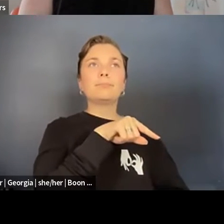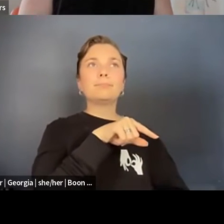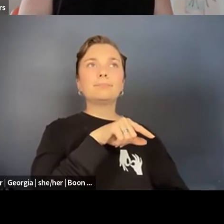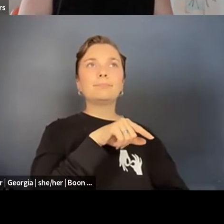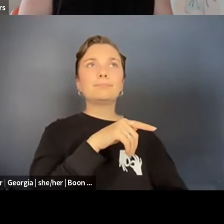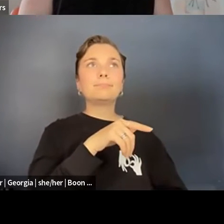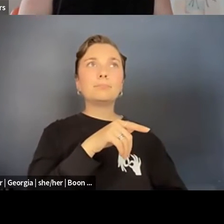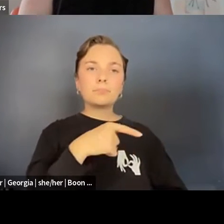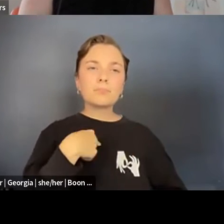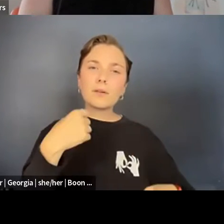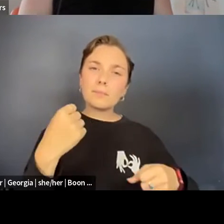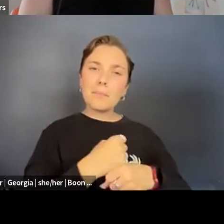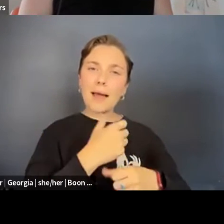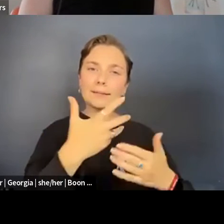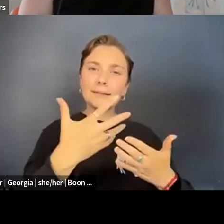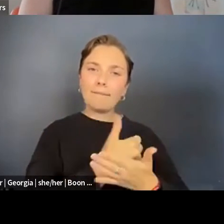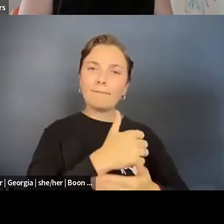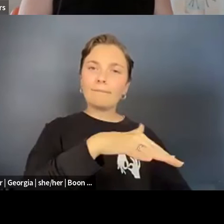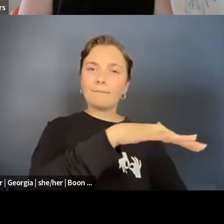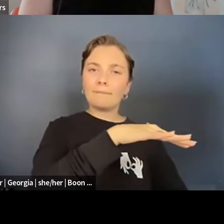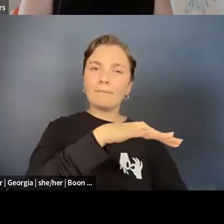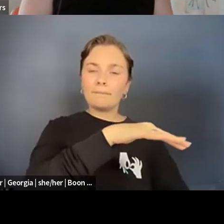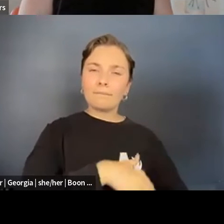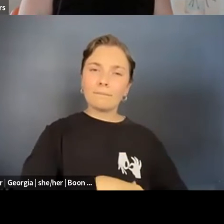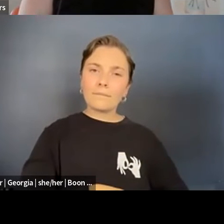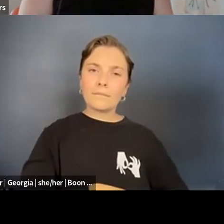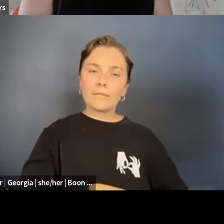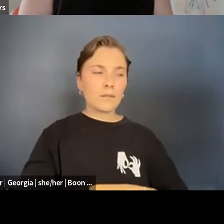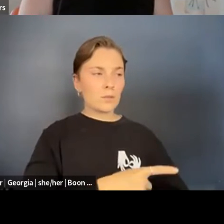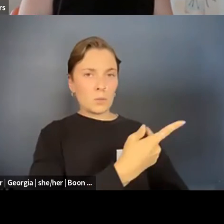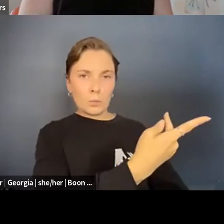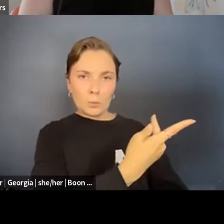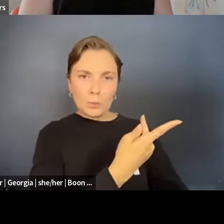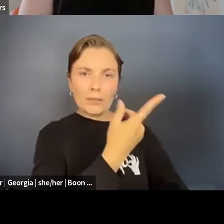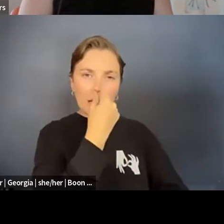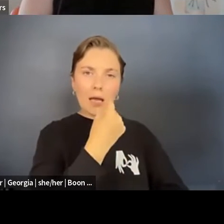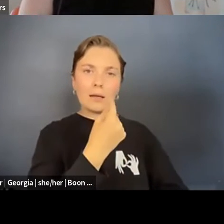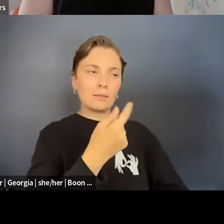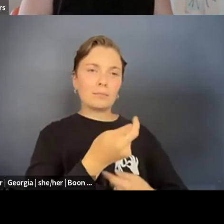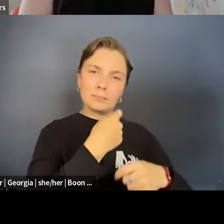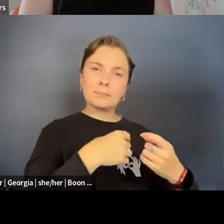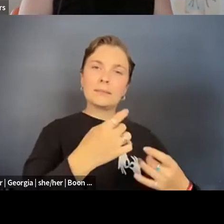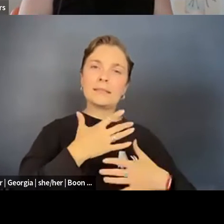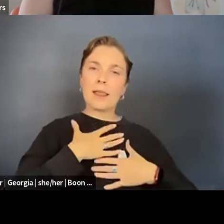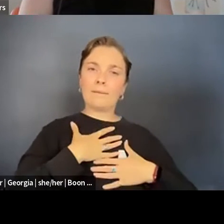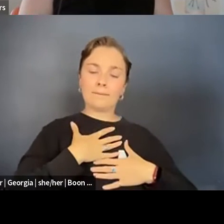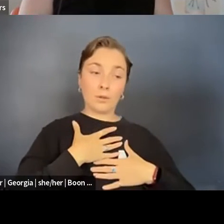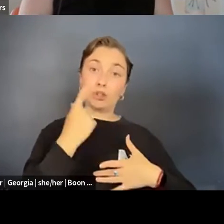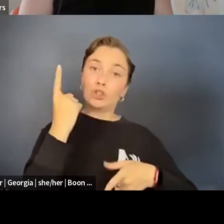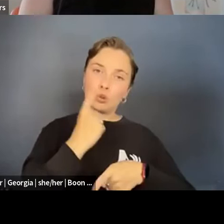It does make that safe space. It makes a safe space where we can both be ourselves and talk with truth.